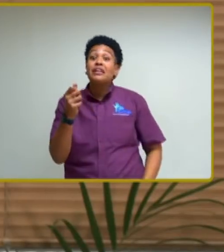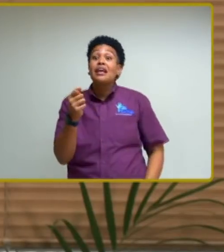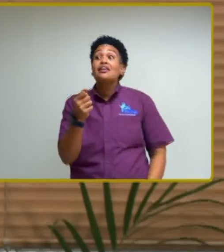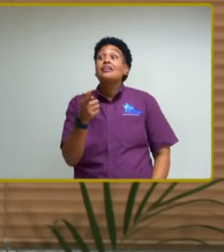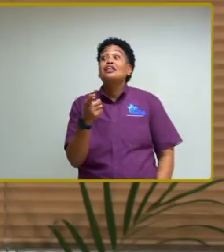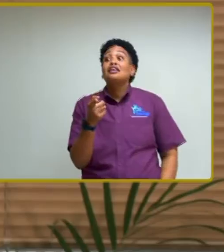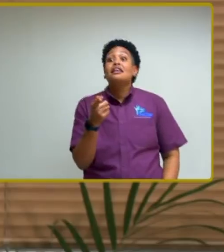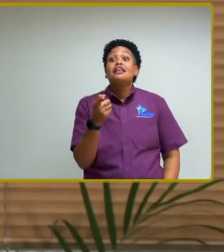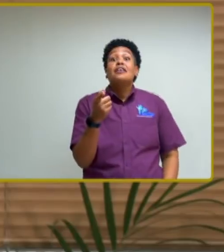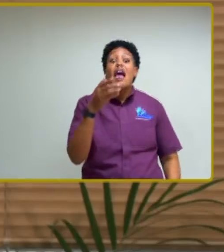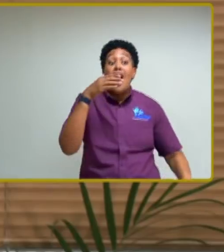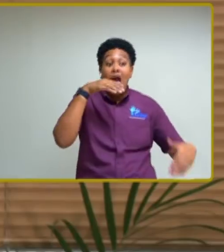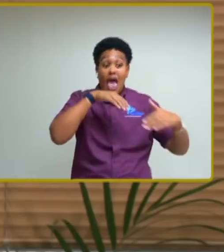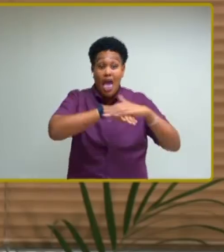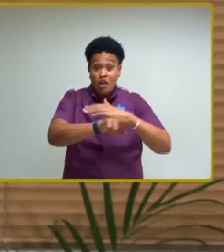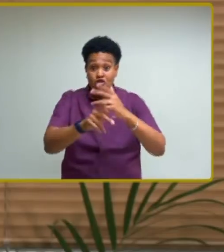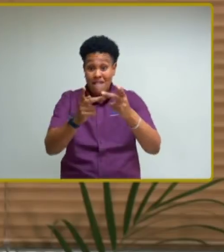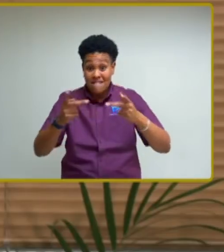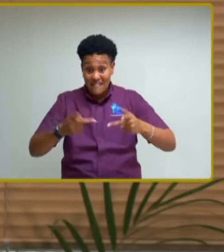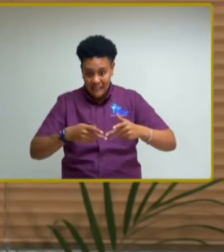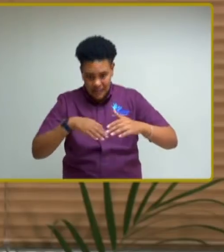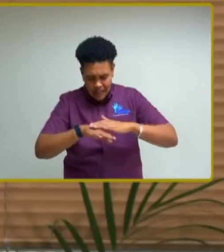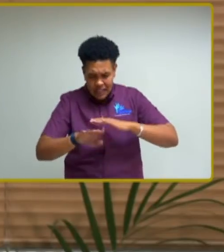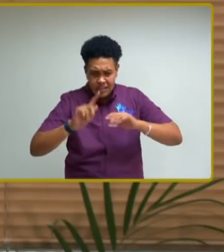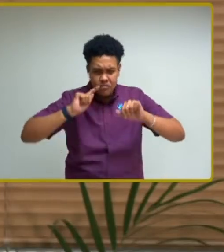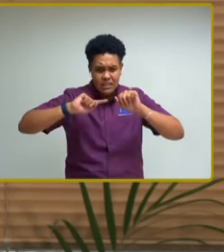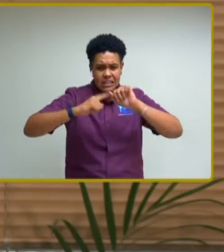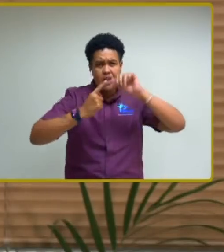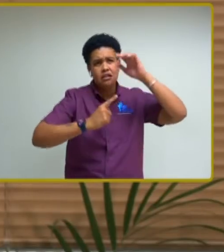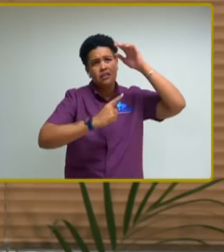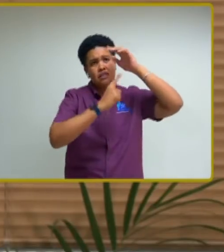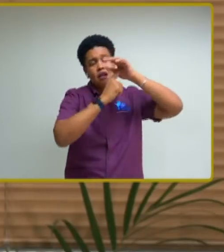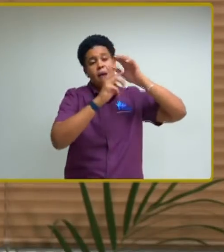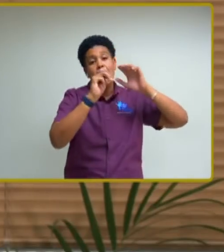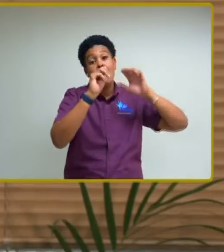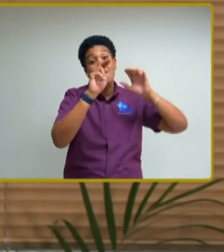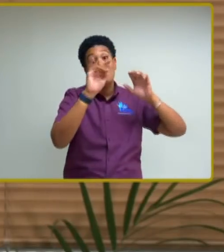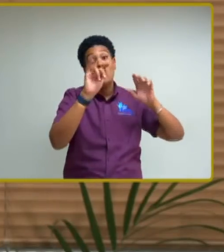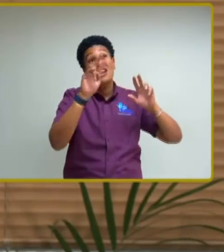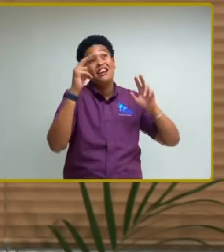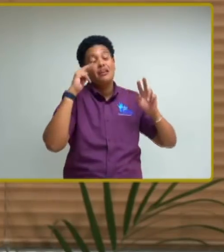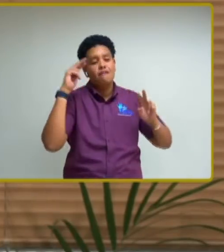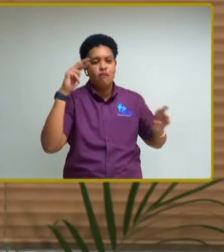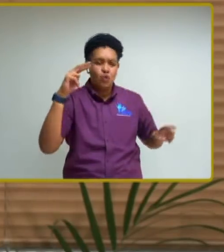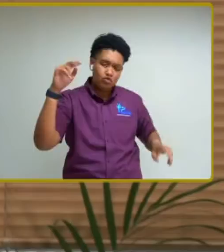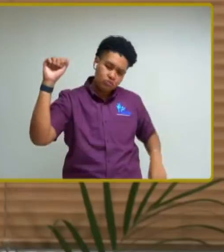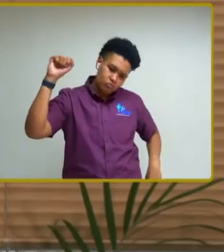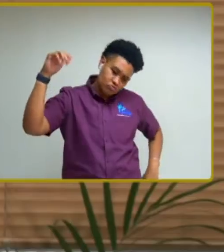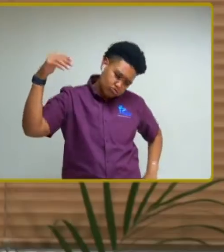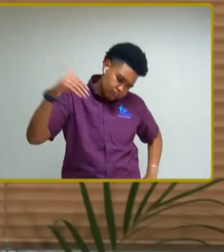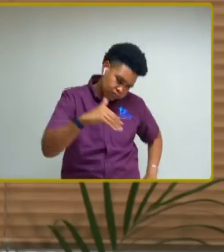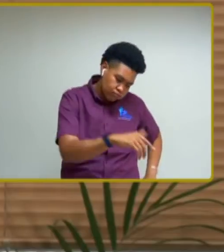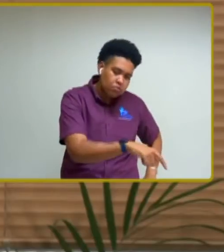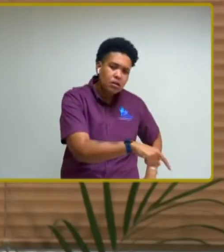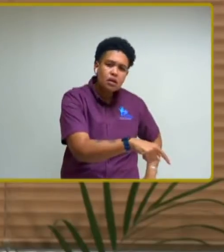the entrance of the facility, starting at the top of Mountain View, where you turn to come down to the